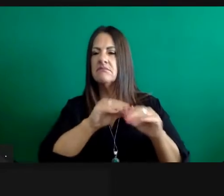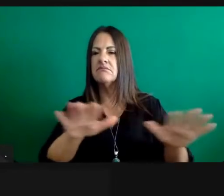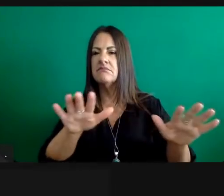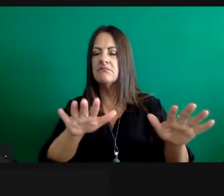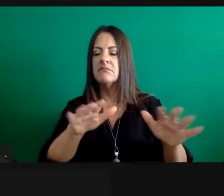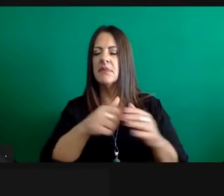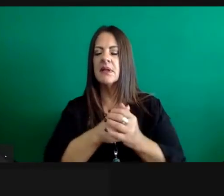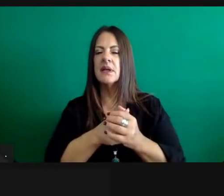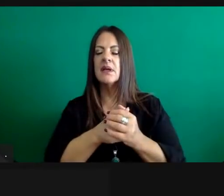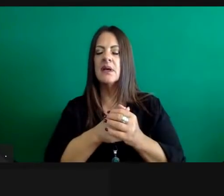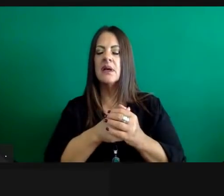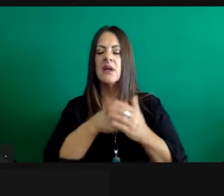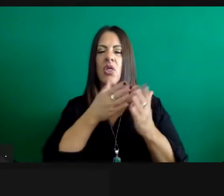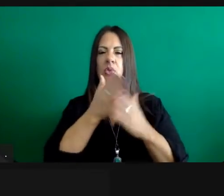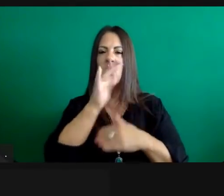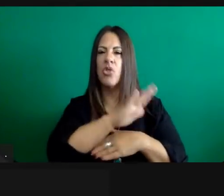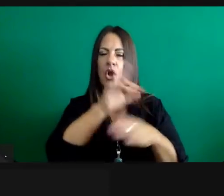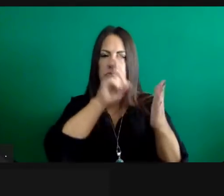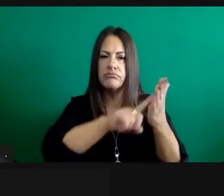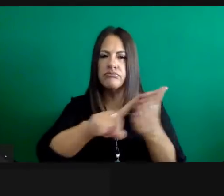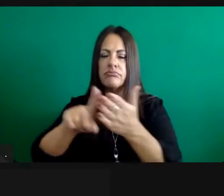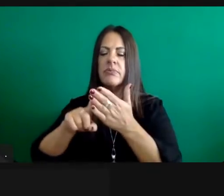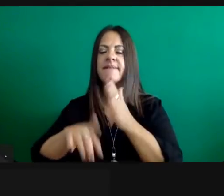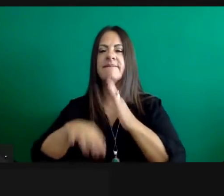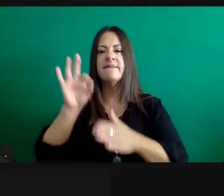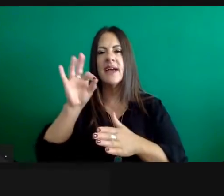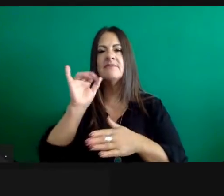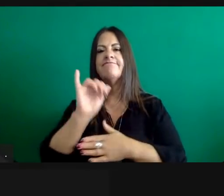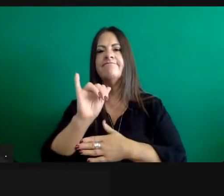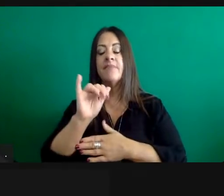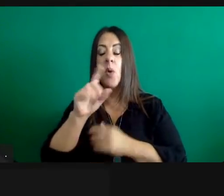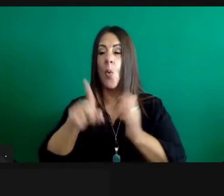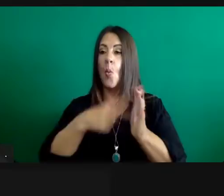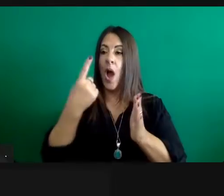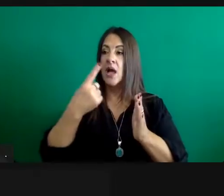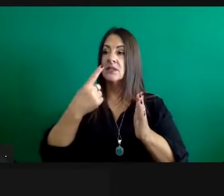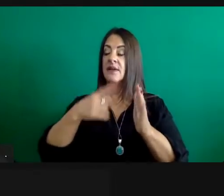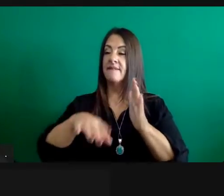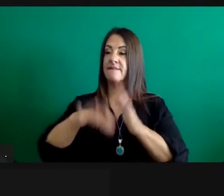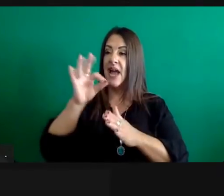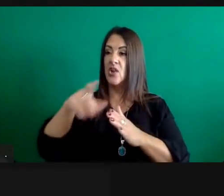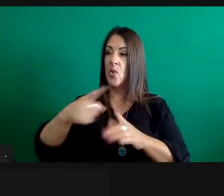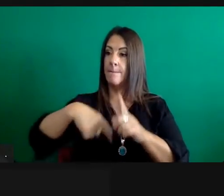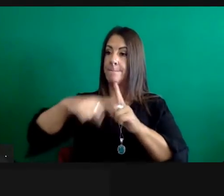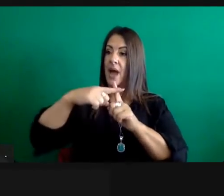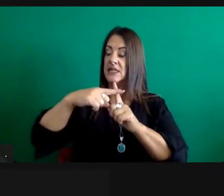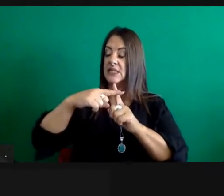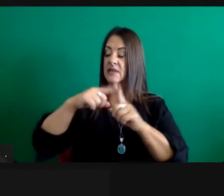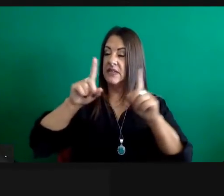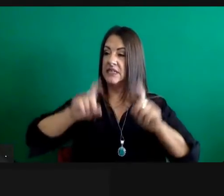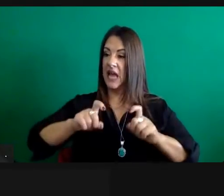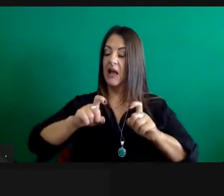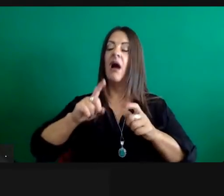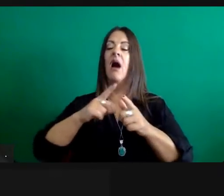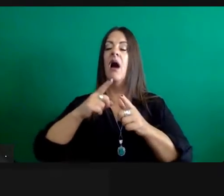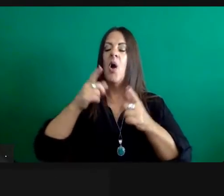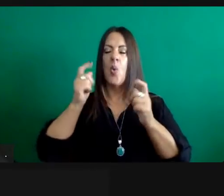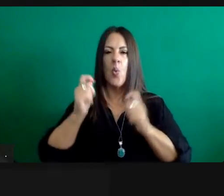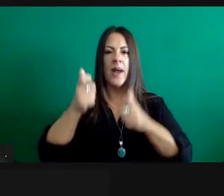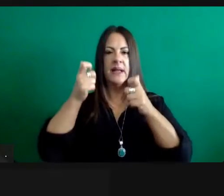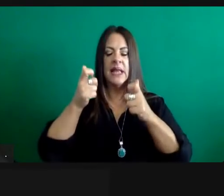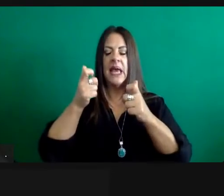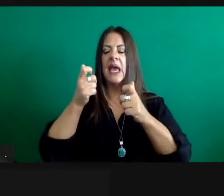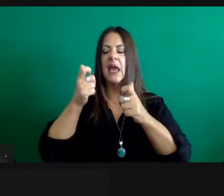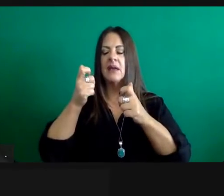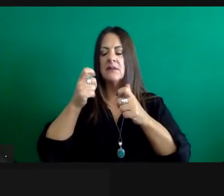been deemed positive by their tests and need to isolate, and protecting not just those individuals, but those around them.